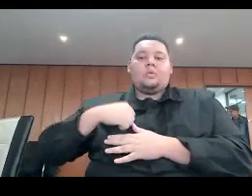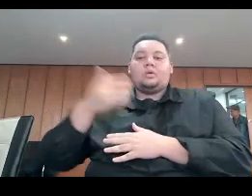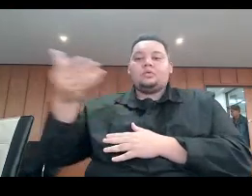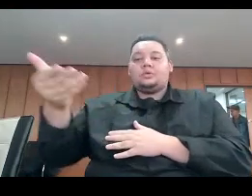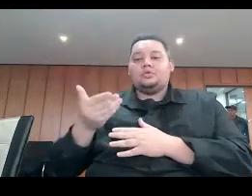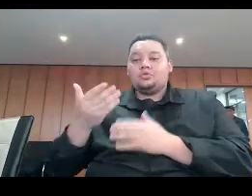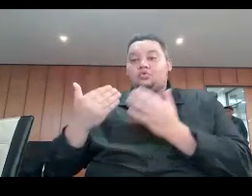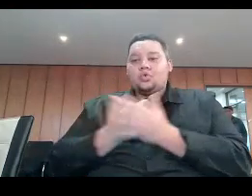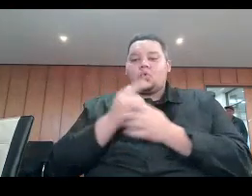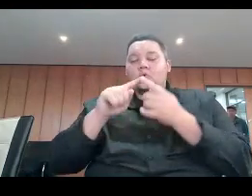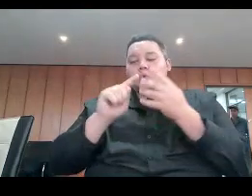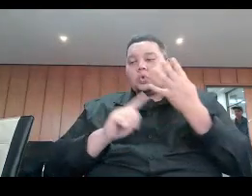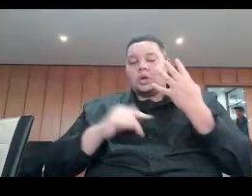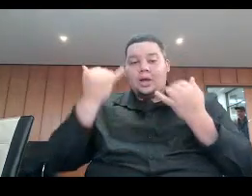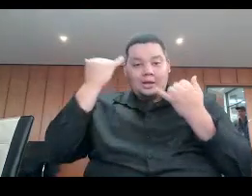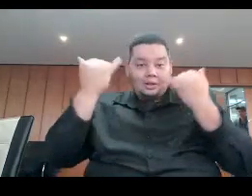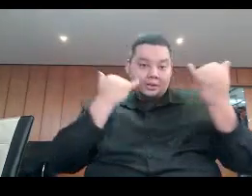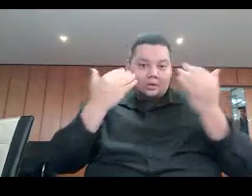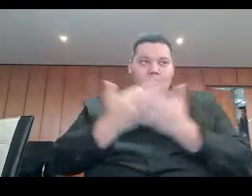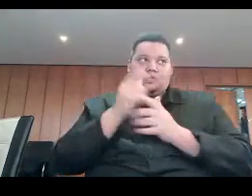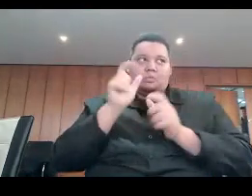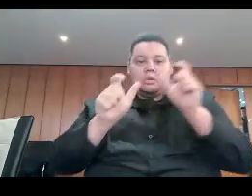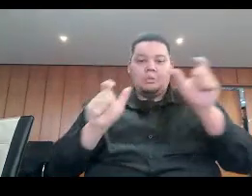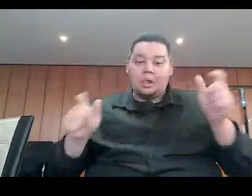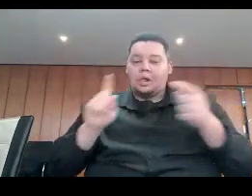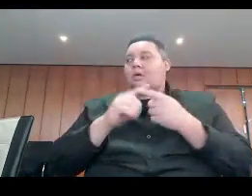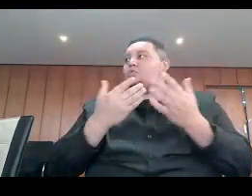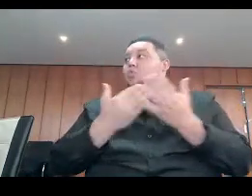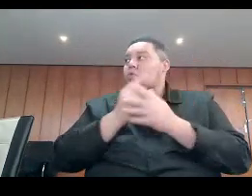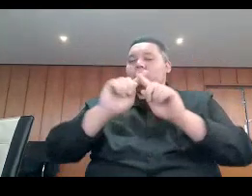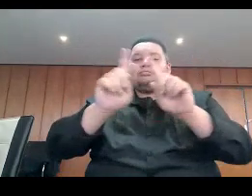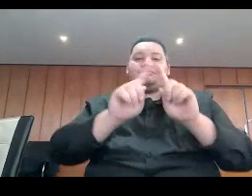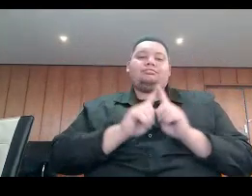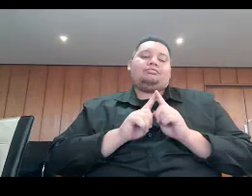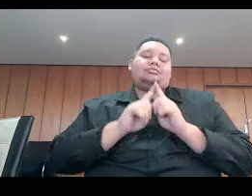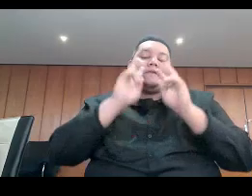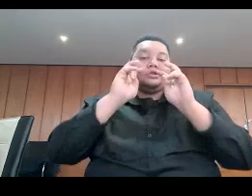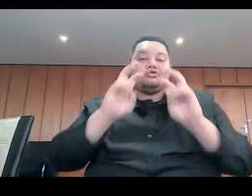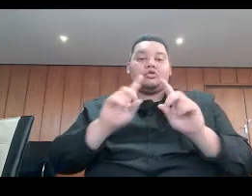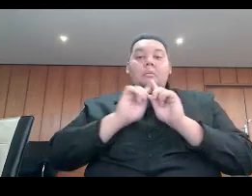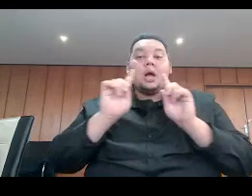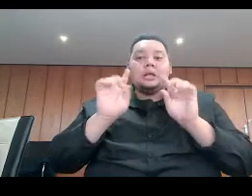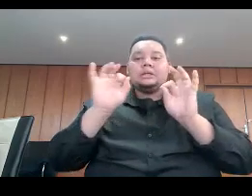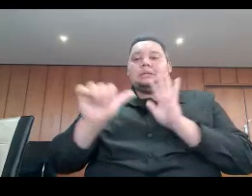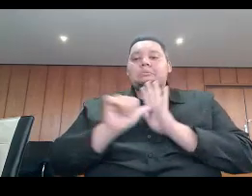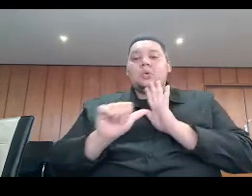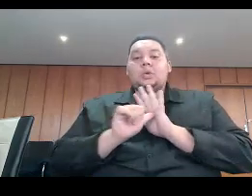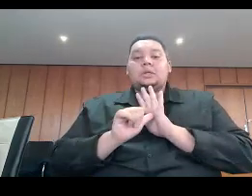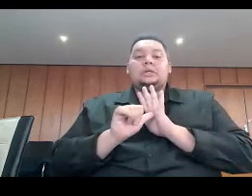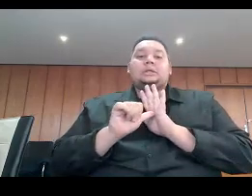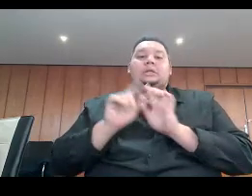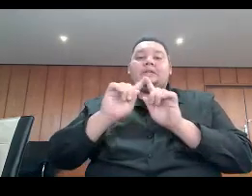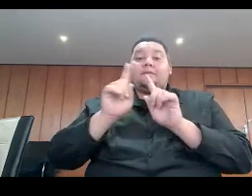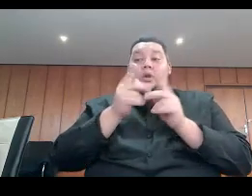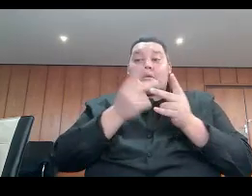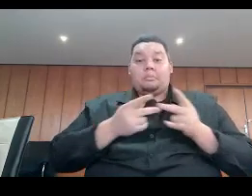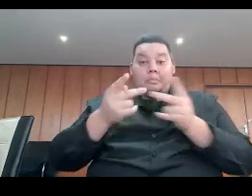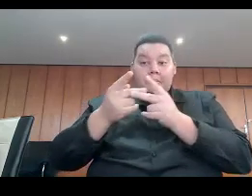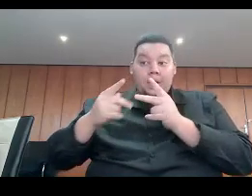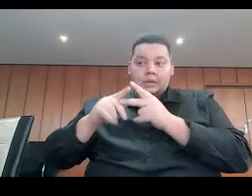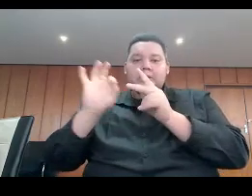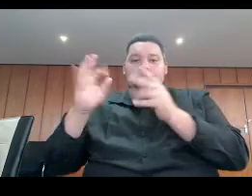new concepts, new people, new areas of research, but most importantly, areas that align